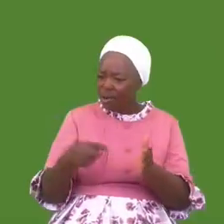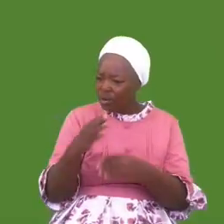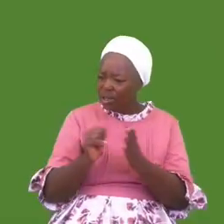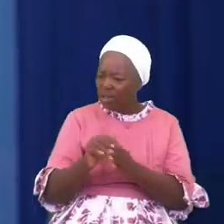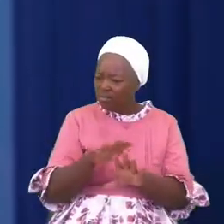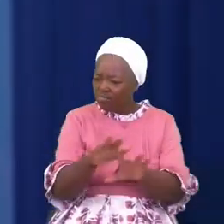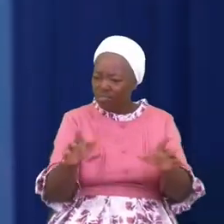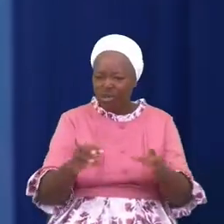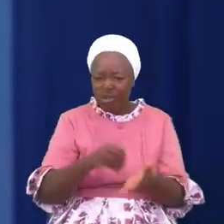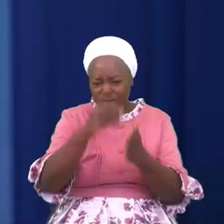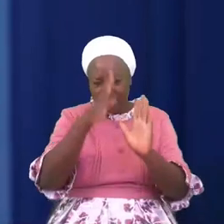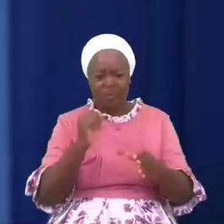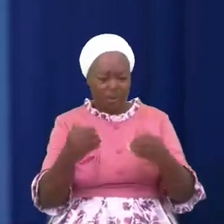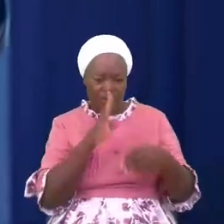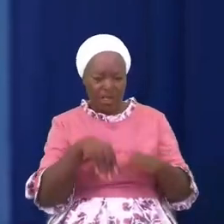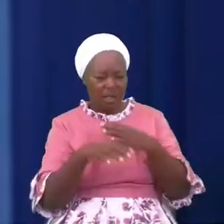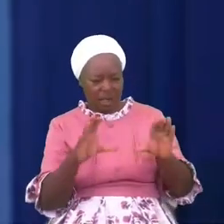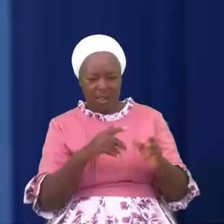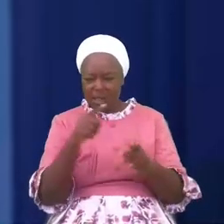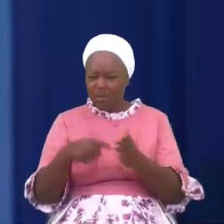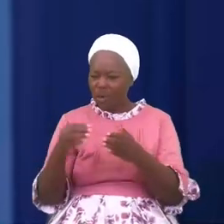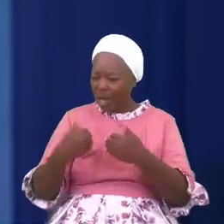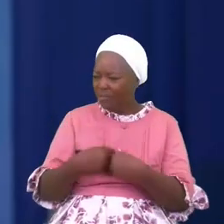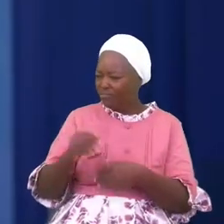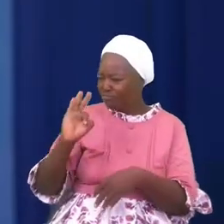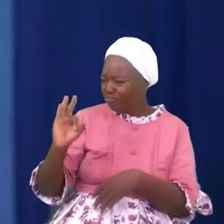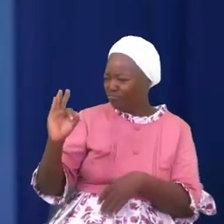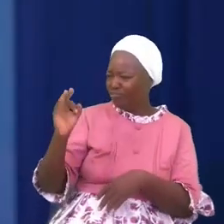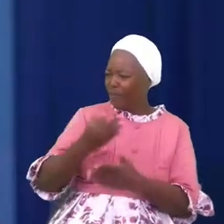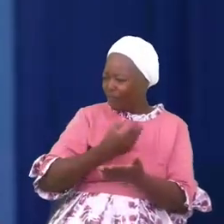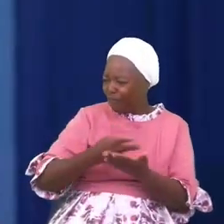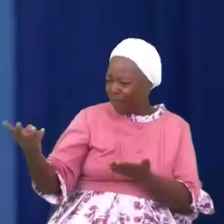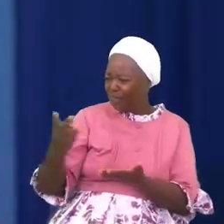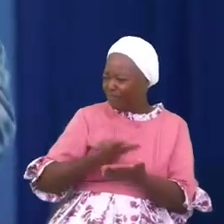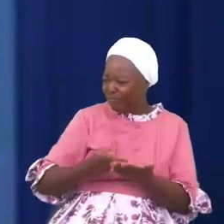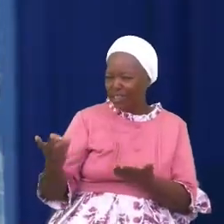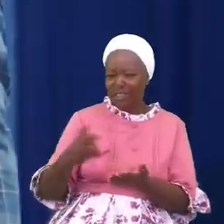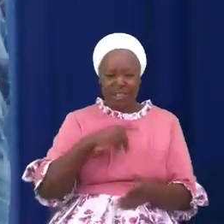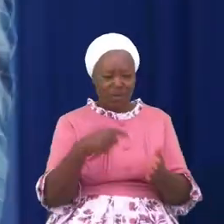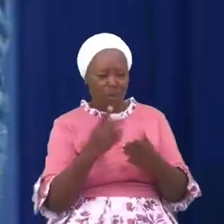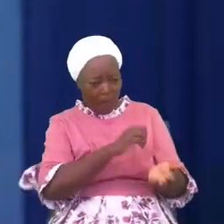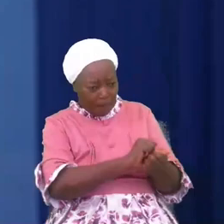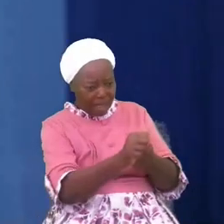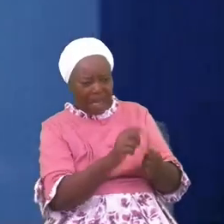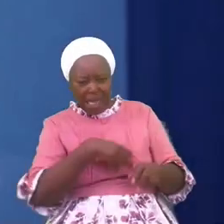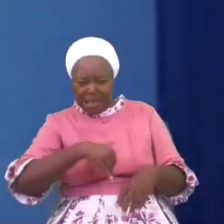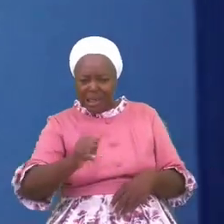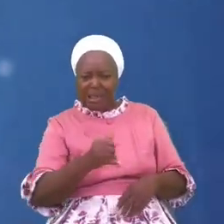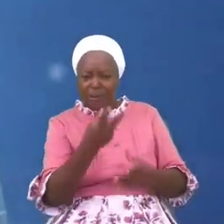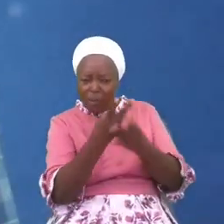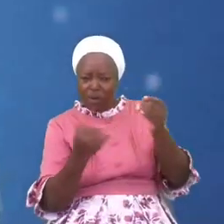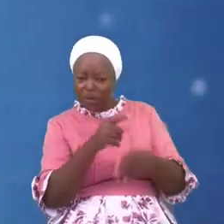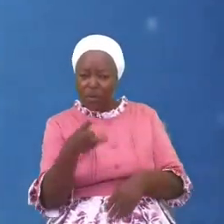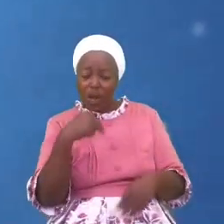F, outright F, and yet both of them were in the class. And I said, how can this be that